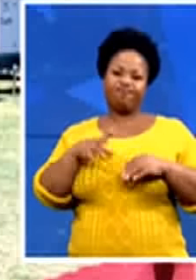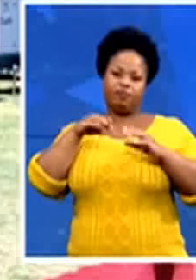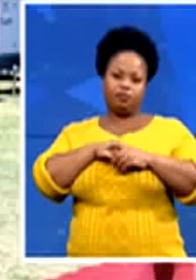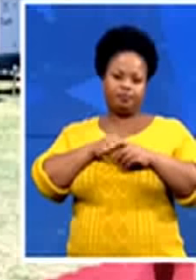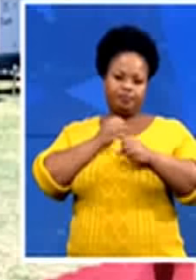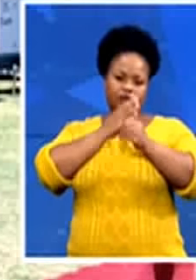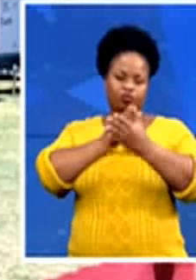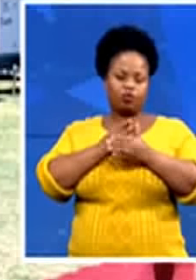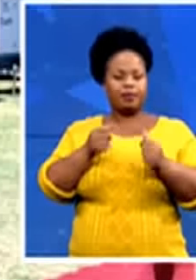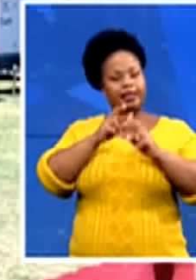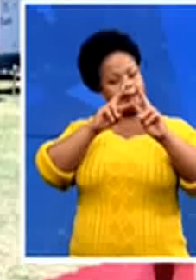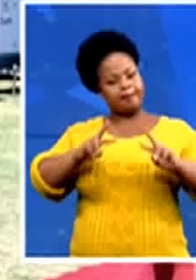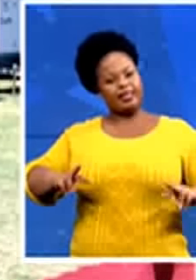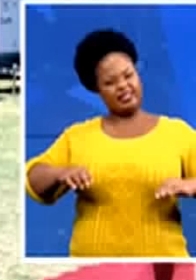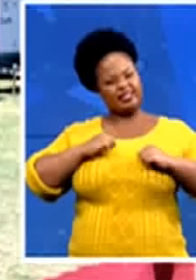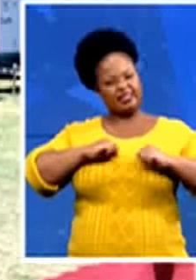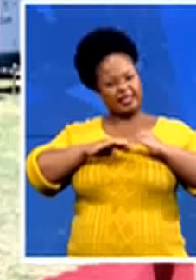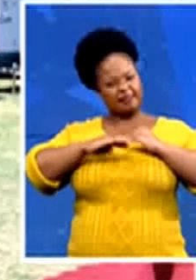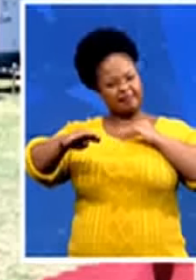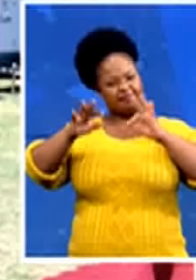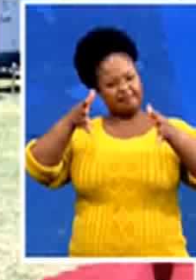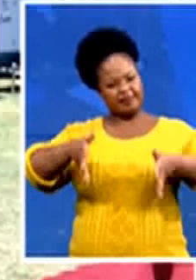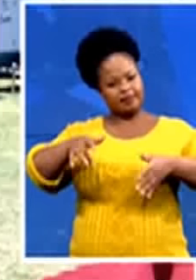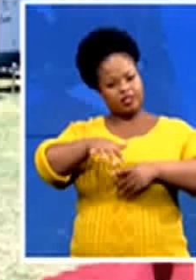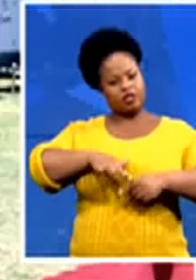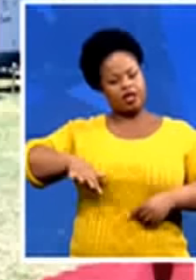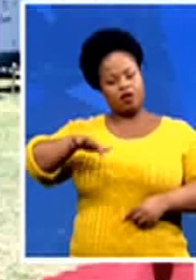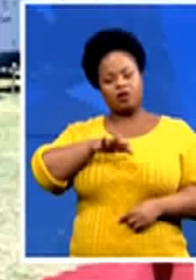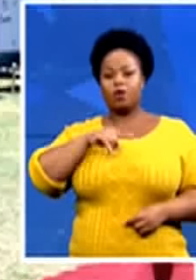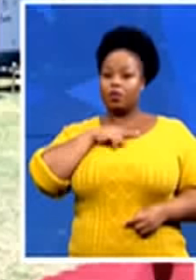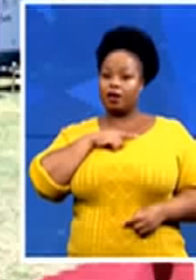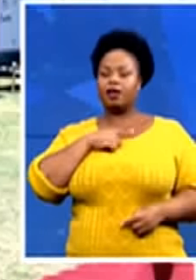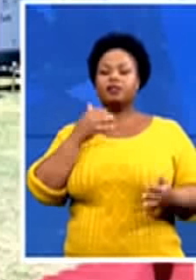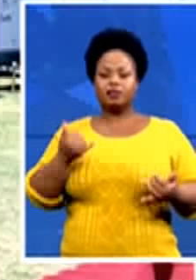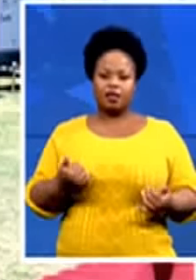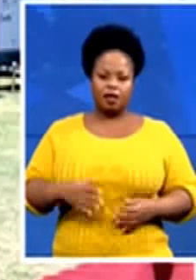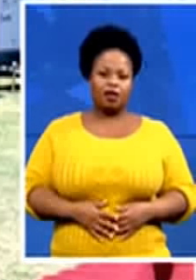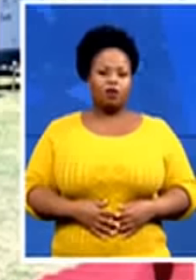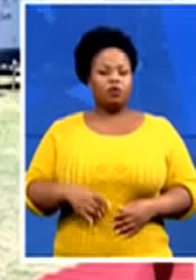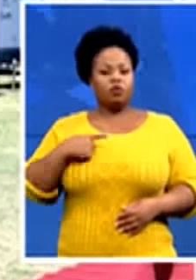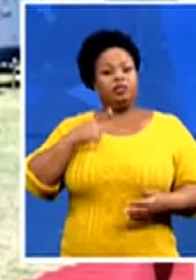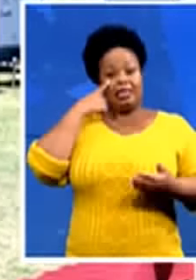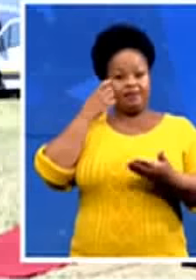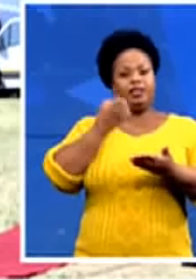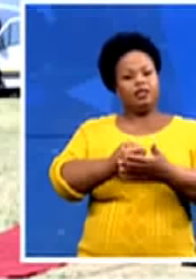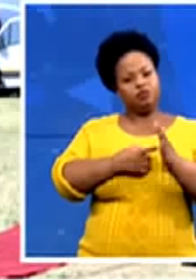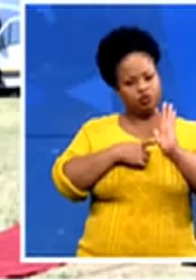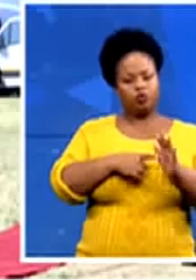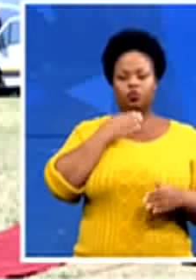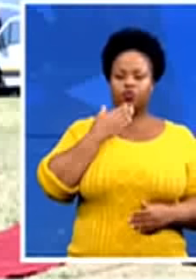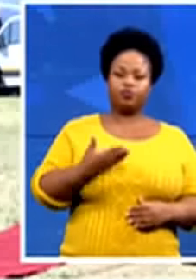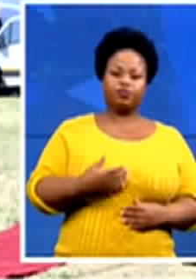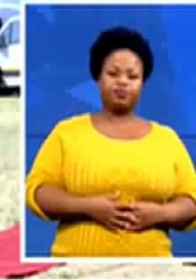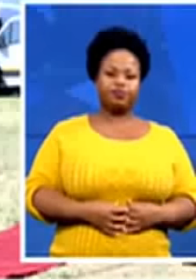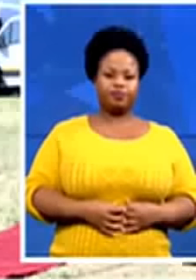area. That is when a testament to who she was. Just talk to us